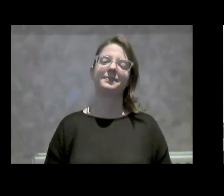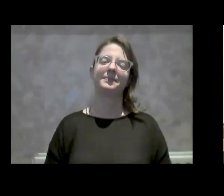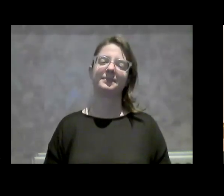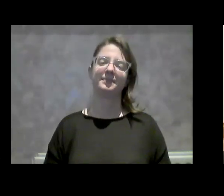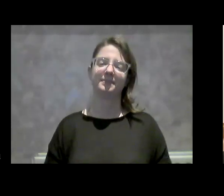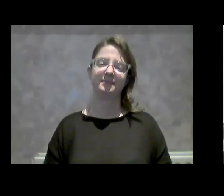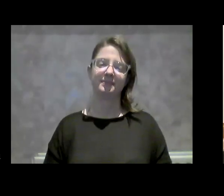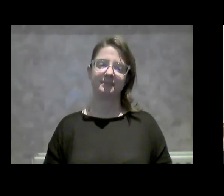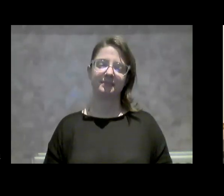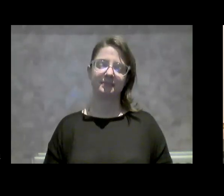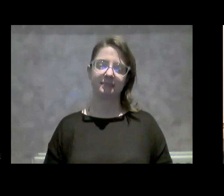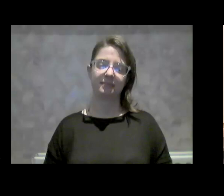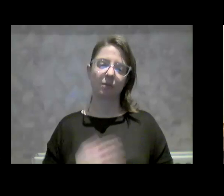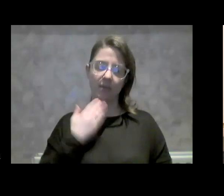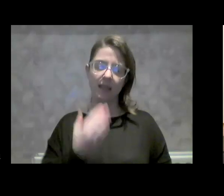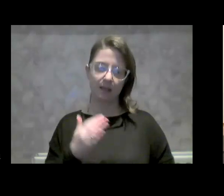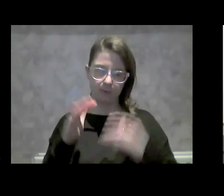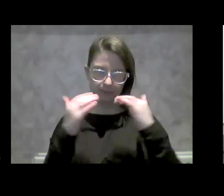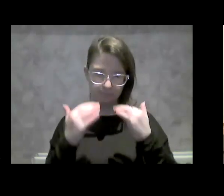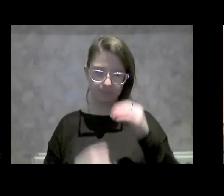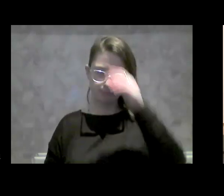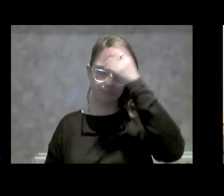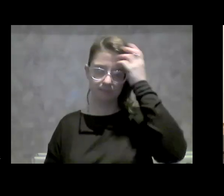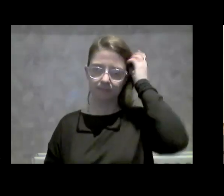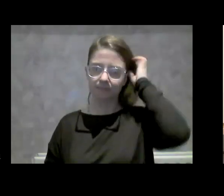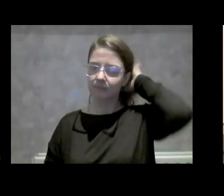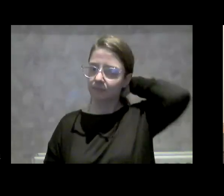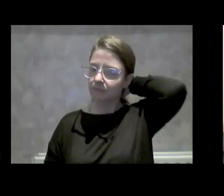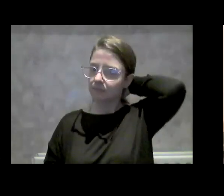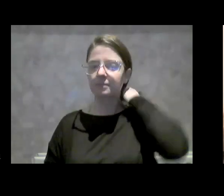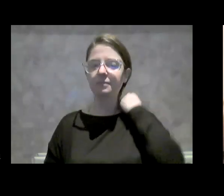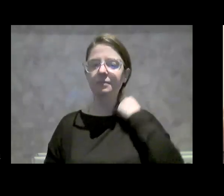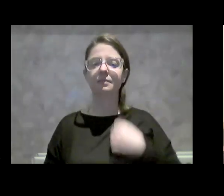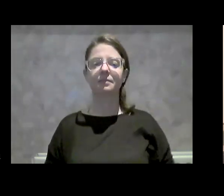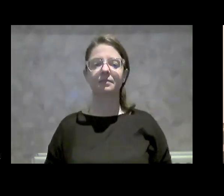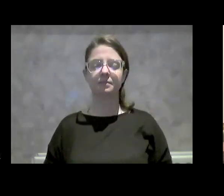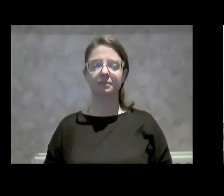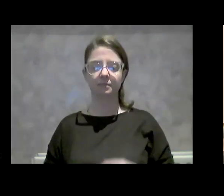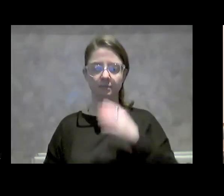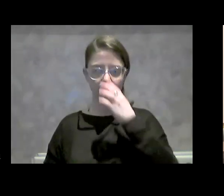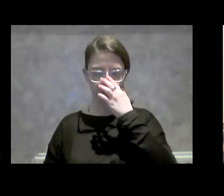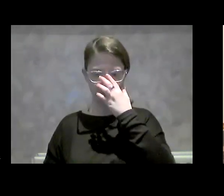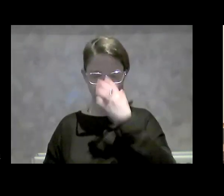Thank you for listening. That was my first poem.